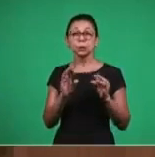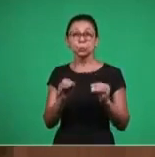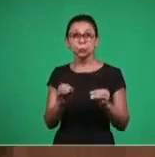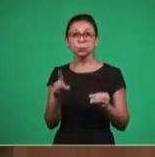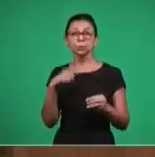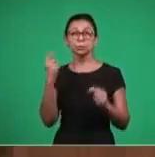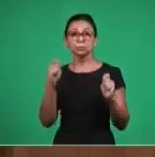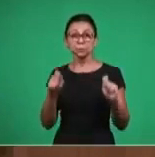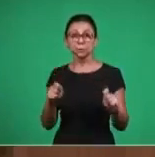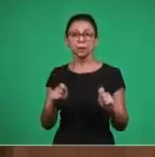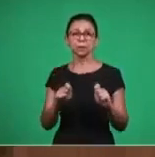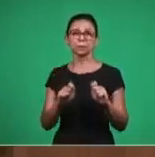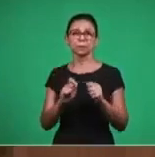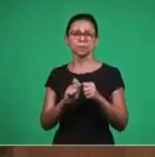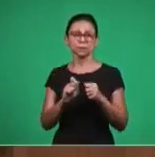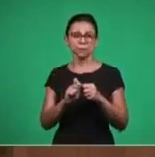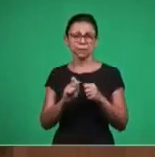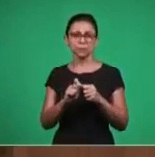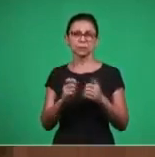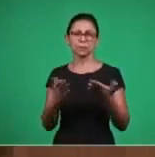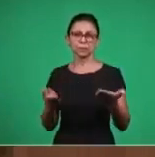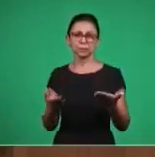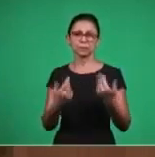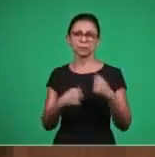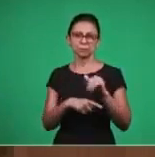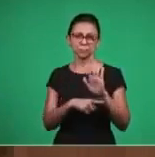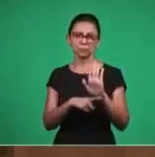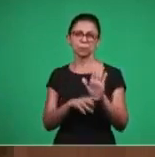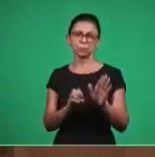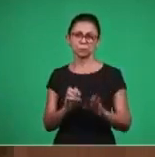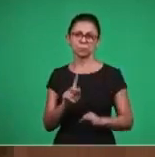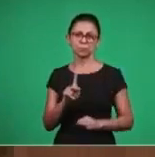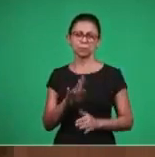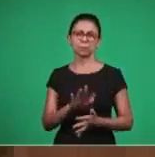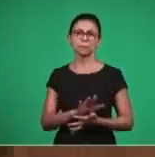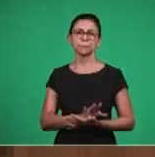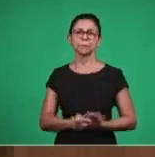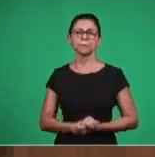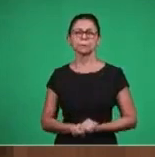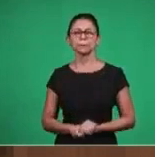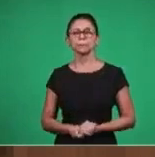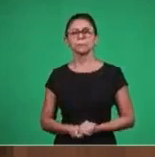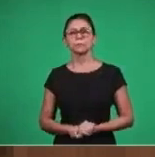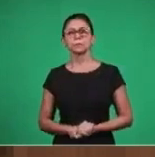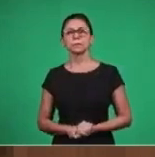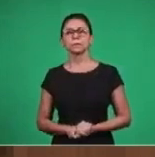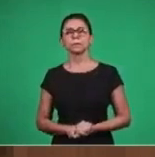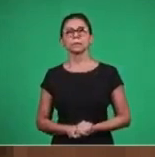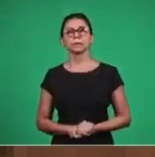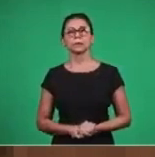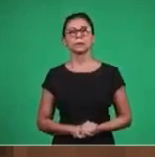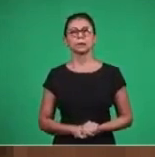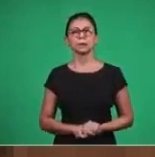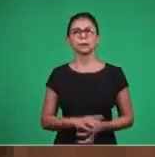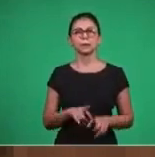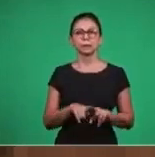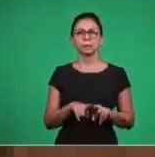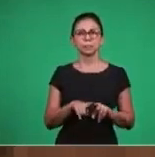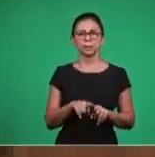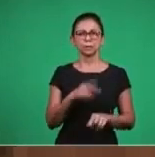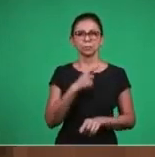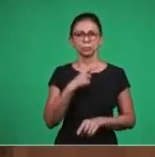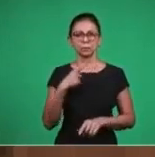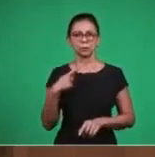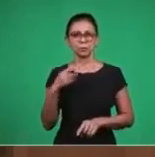everything that is at our disposal, we will be helping the brethren. And also our brother